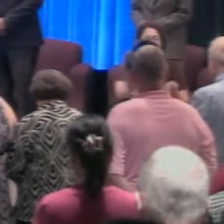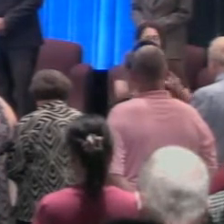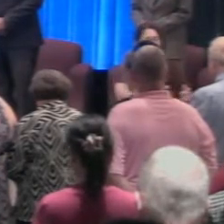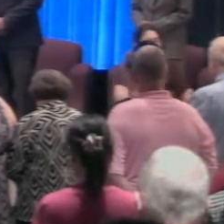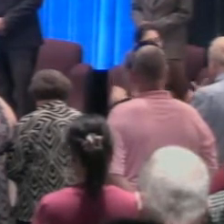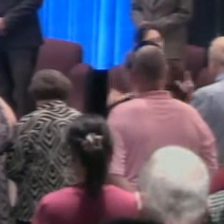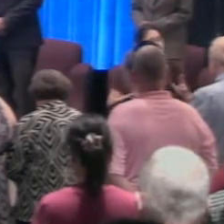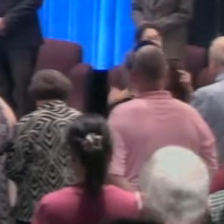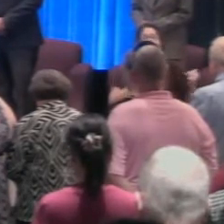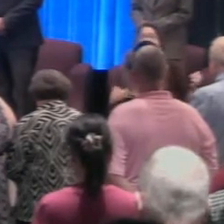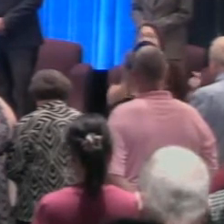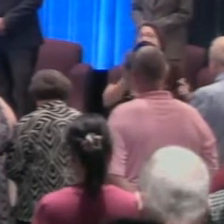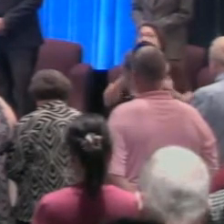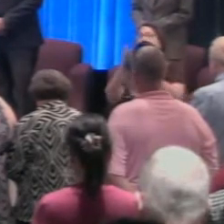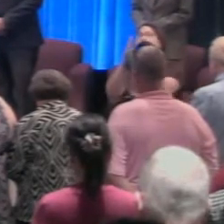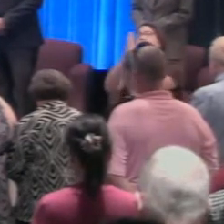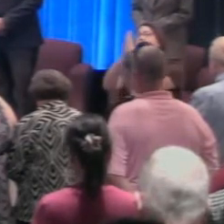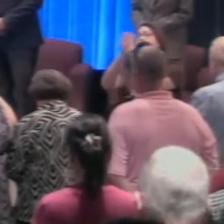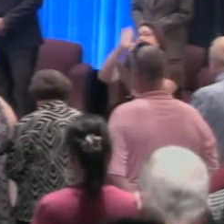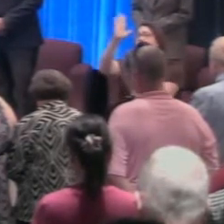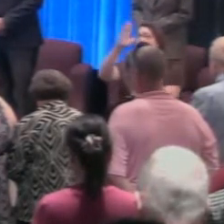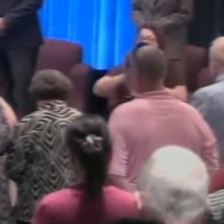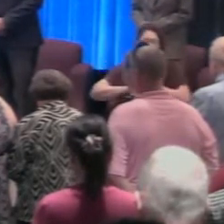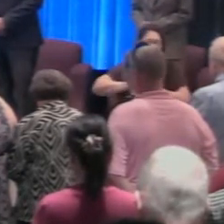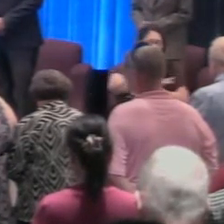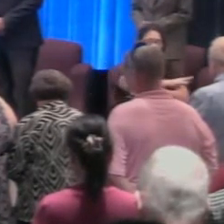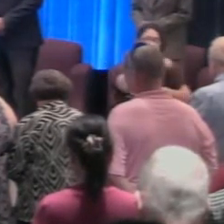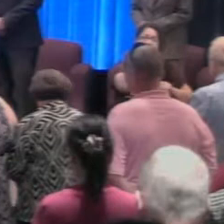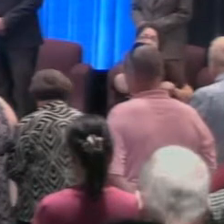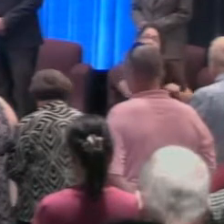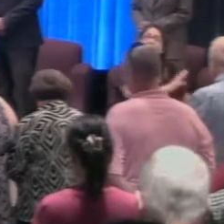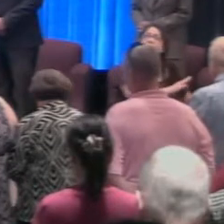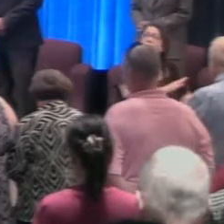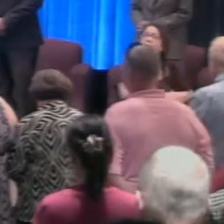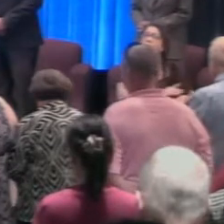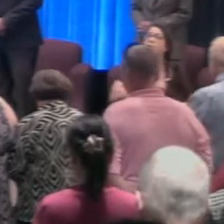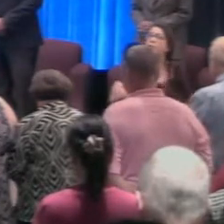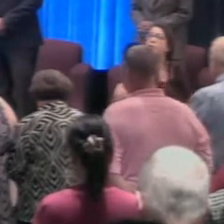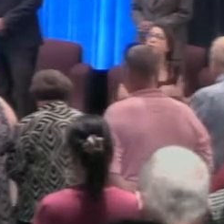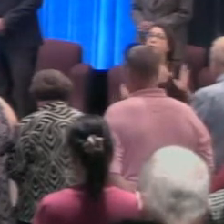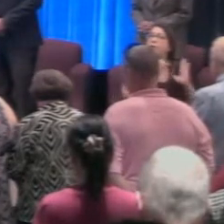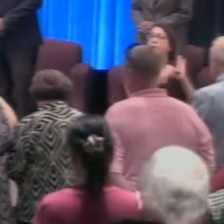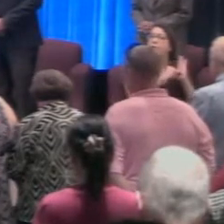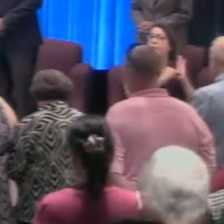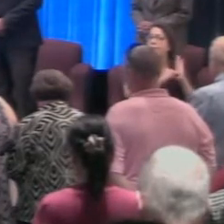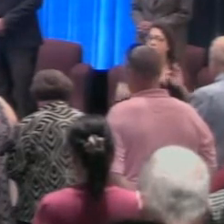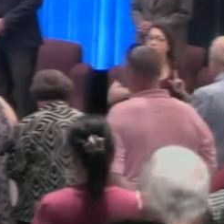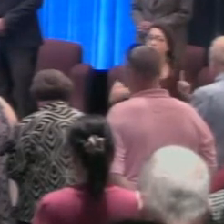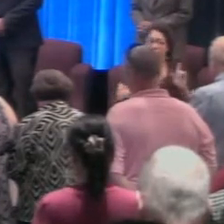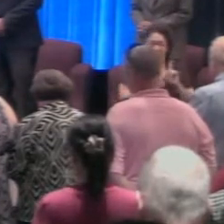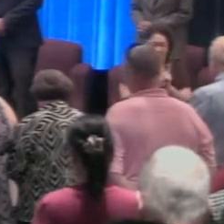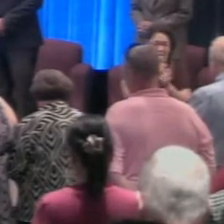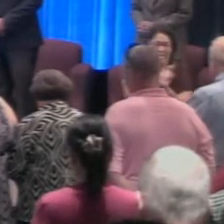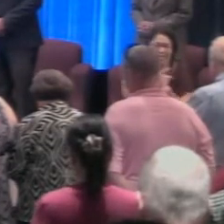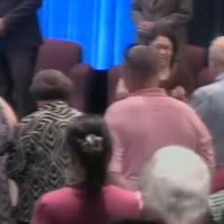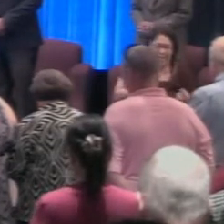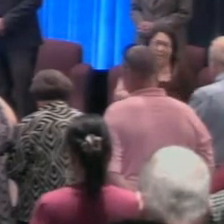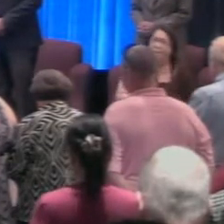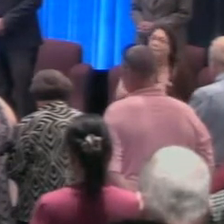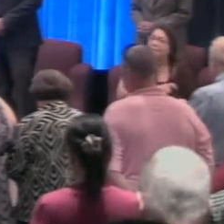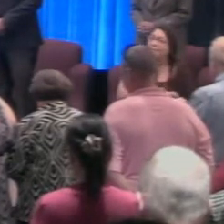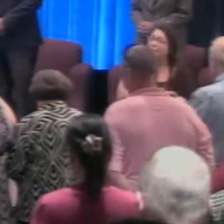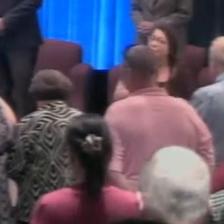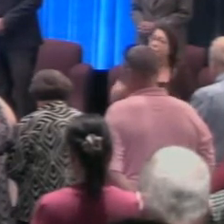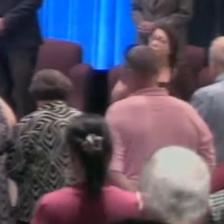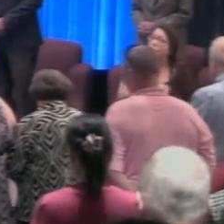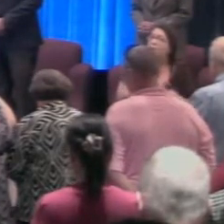vocation, we pray for your continued blessings upon her. In the midst of life's changes and during this transition into the